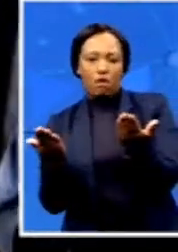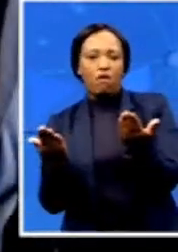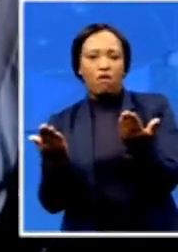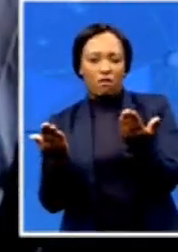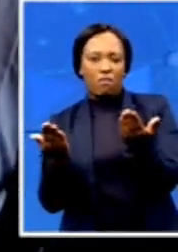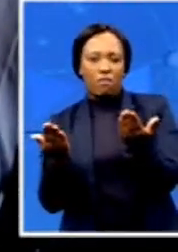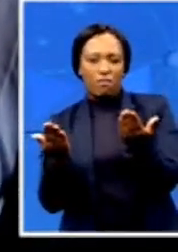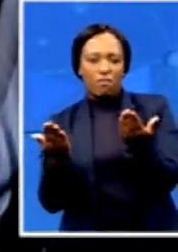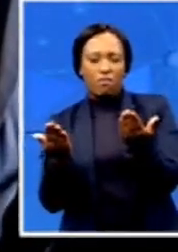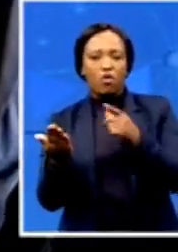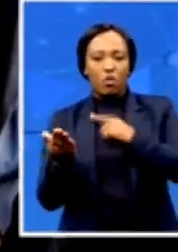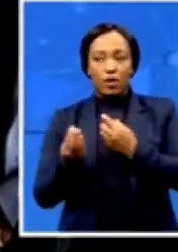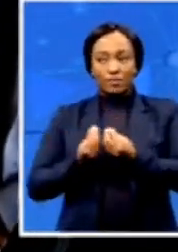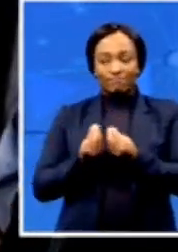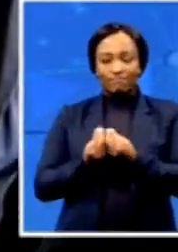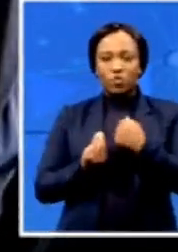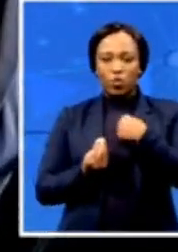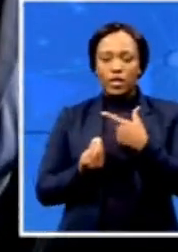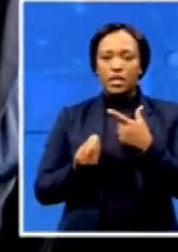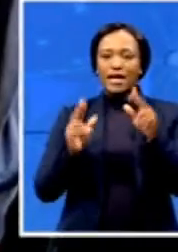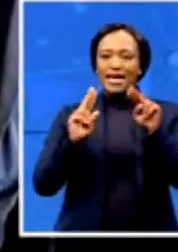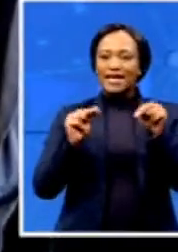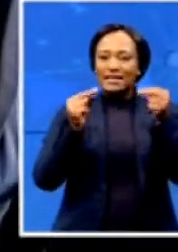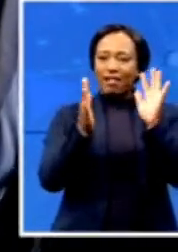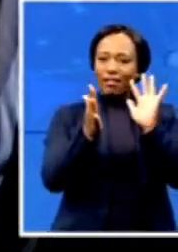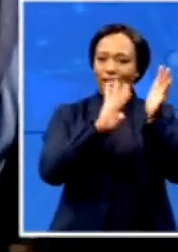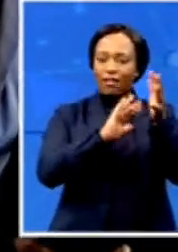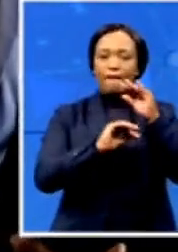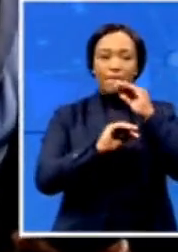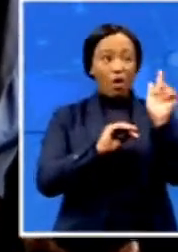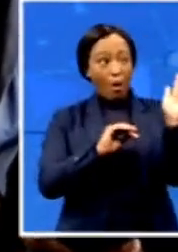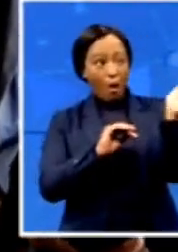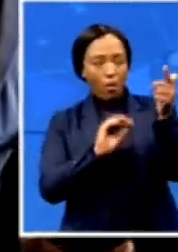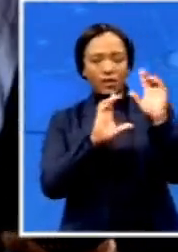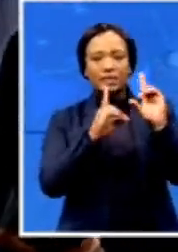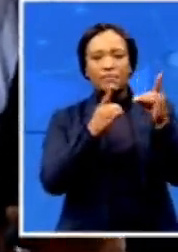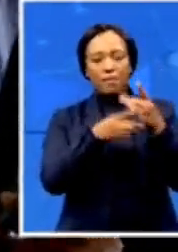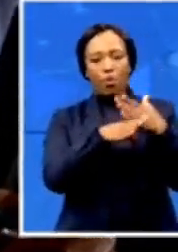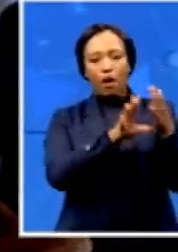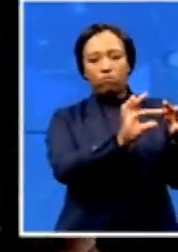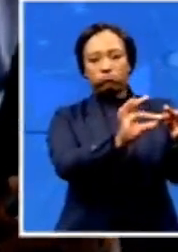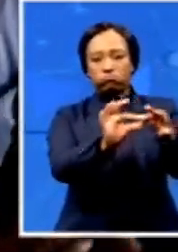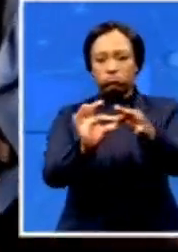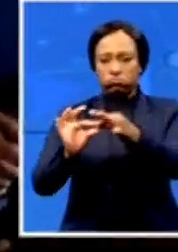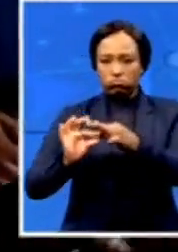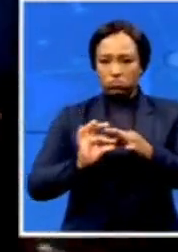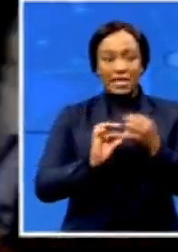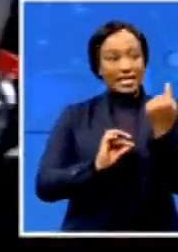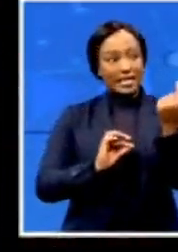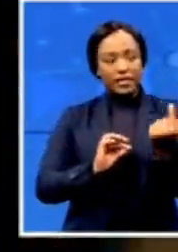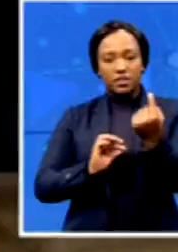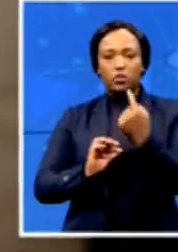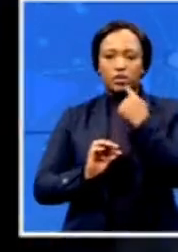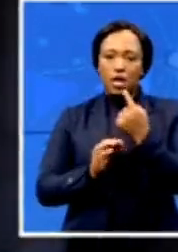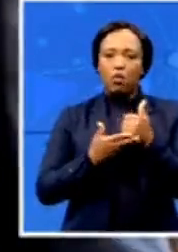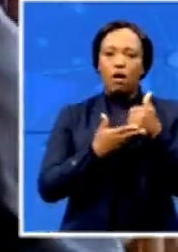a national disaster kuthi sonke fanele sihlangane omunye nomunye athuthi zokwenzeni. Okay, siyabonga kakhulu. Ngiyabonga. Yes, as we